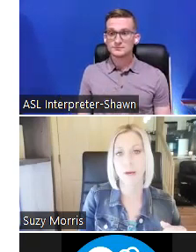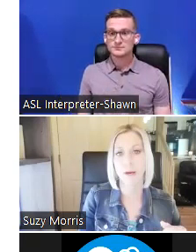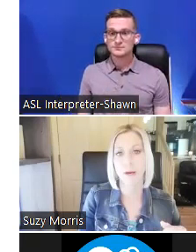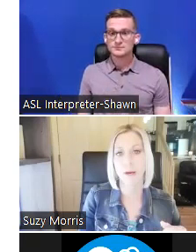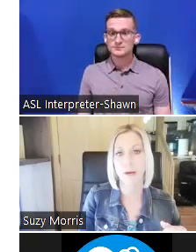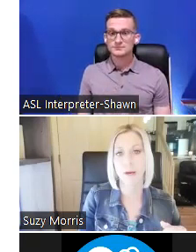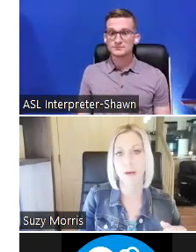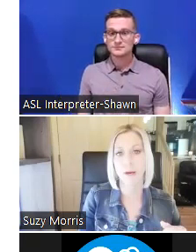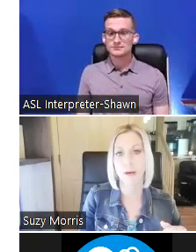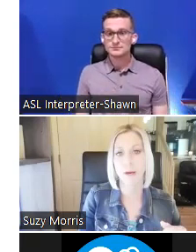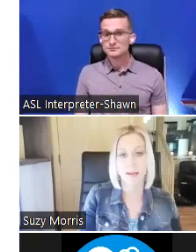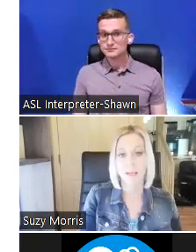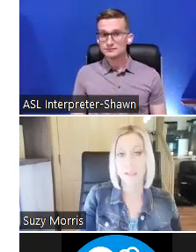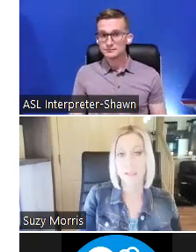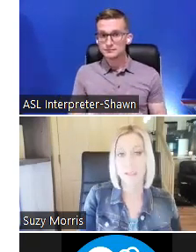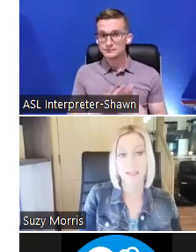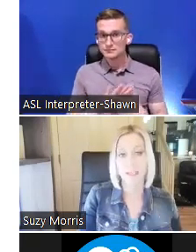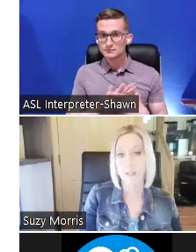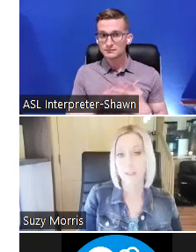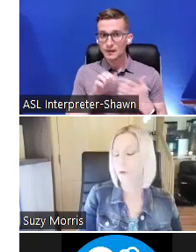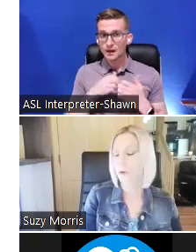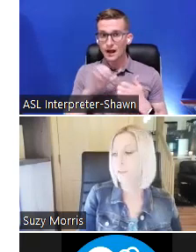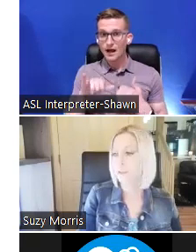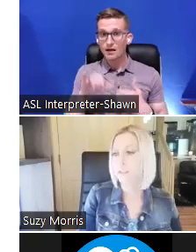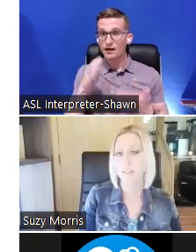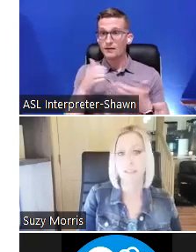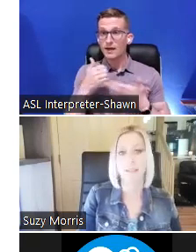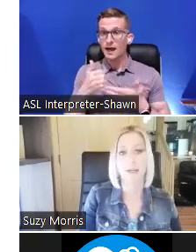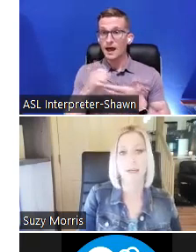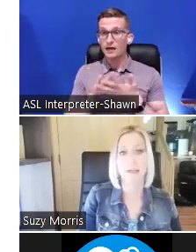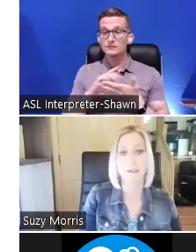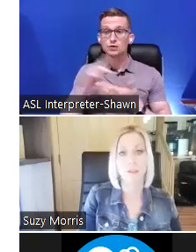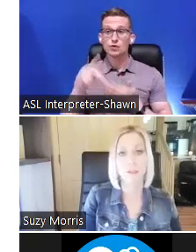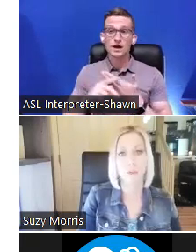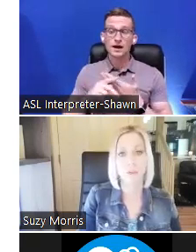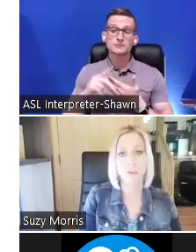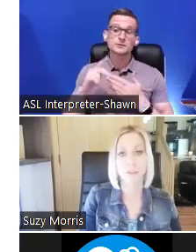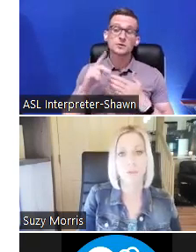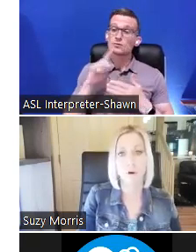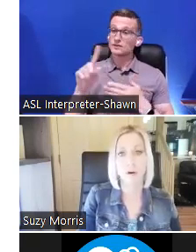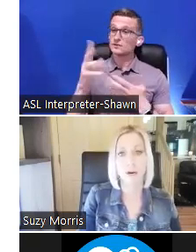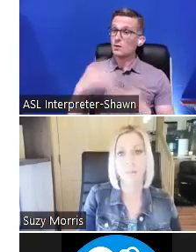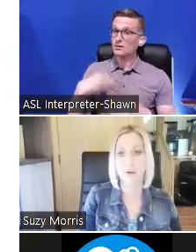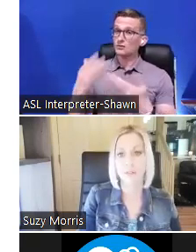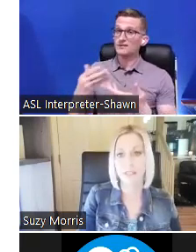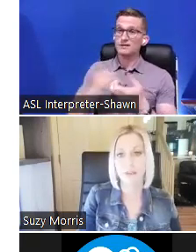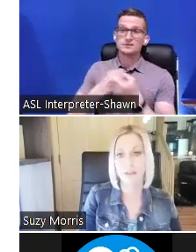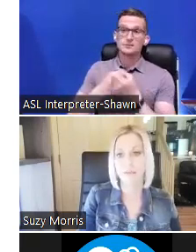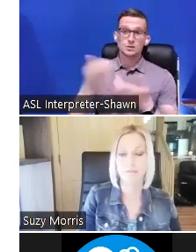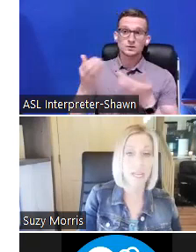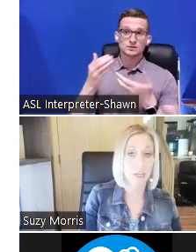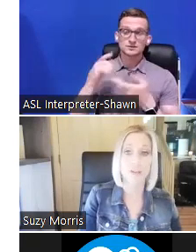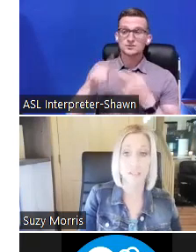the BHA implementation and how that mental health program that actually has been providing support and services to schools for about